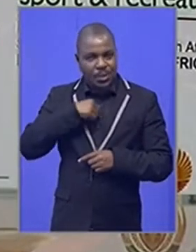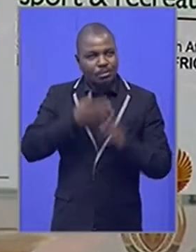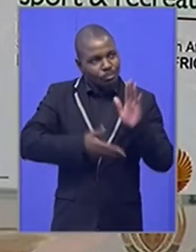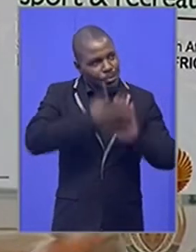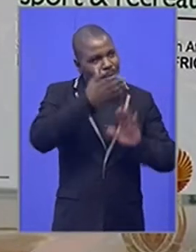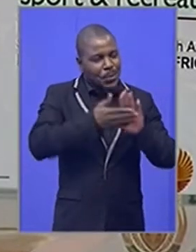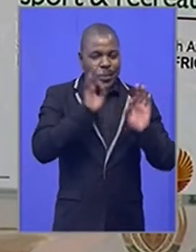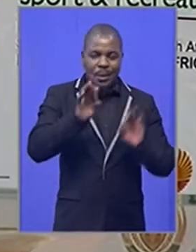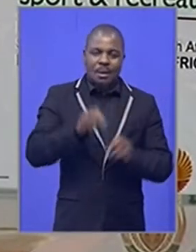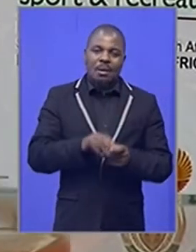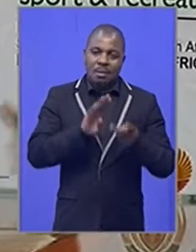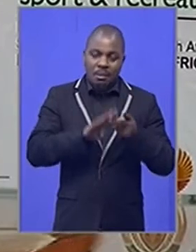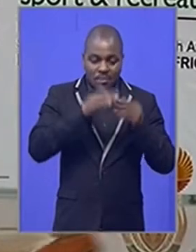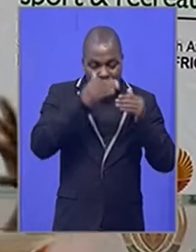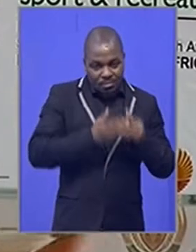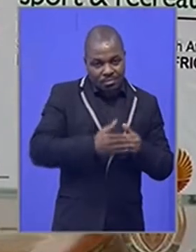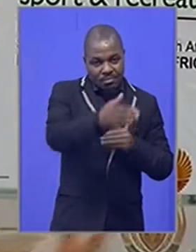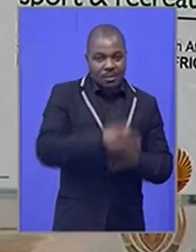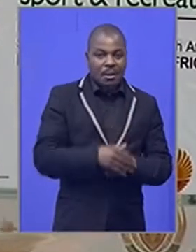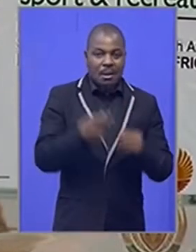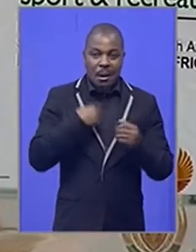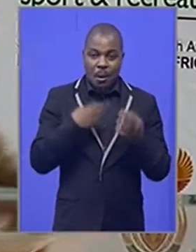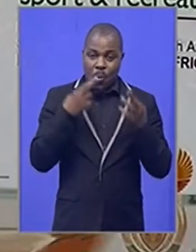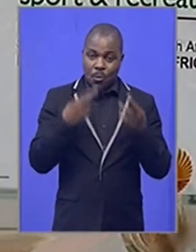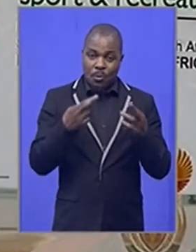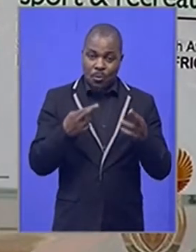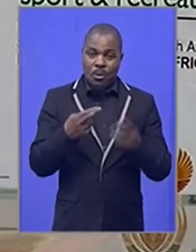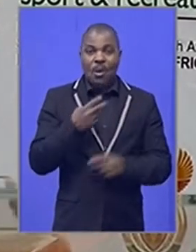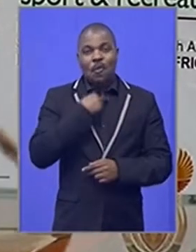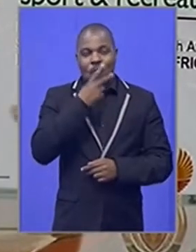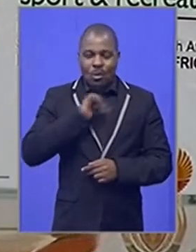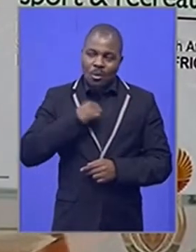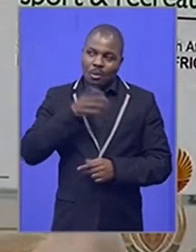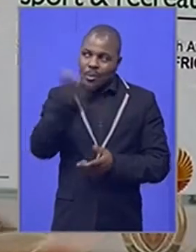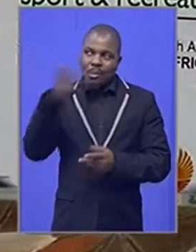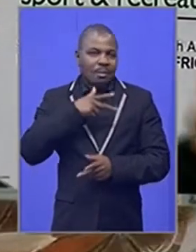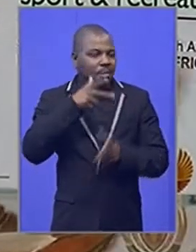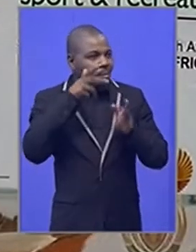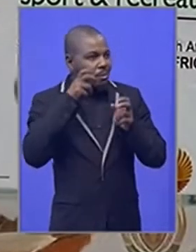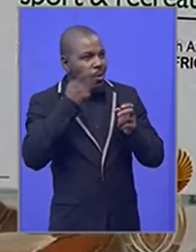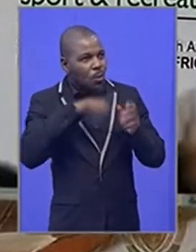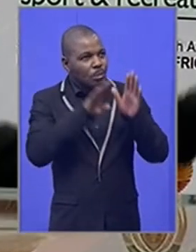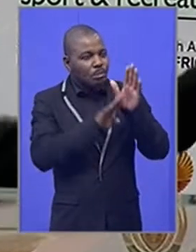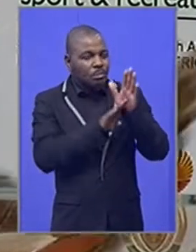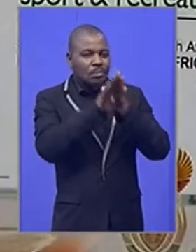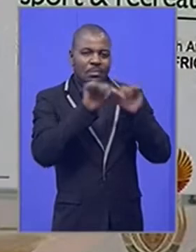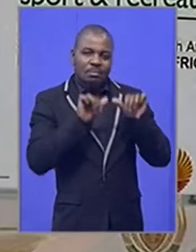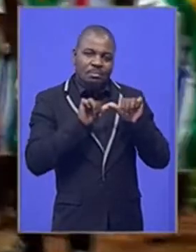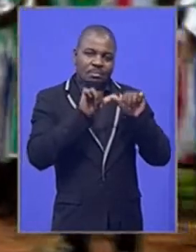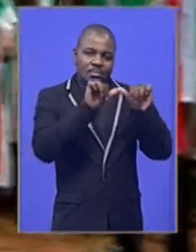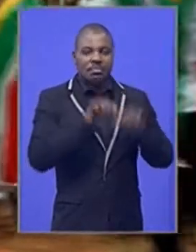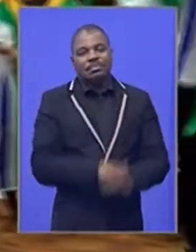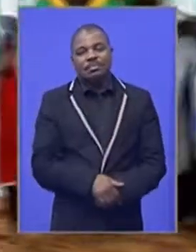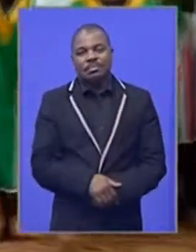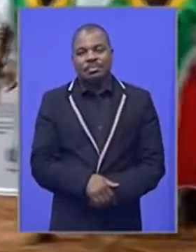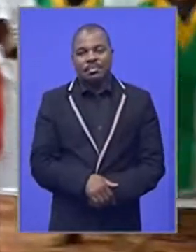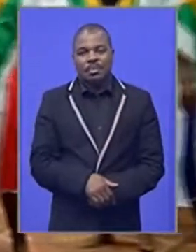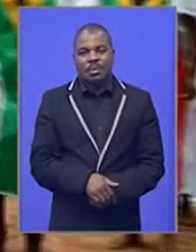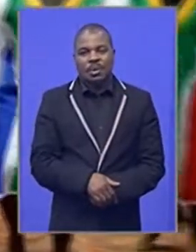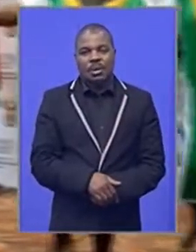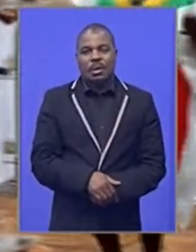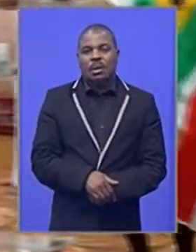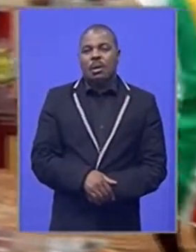forward. And from now on, I hope our voices are heard and we rise and we continue to rise. Gabagare